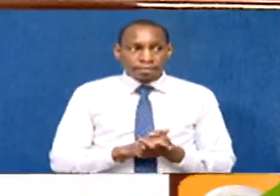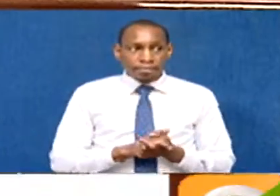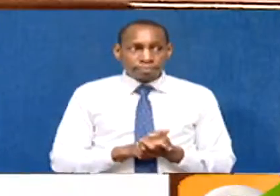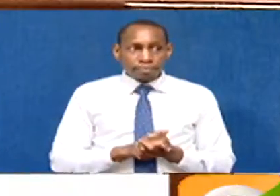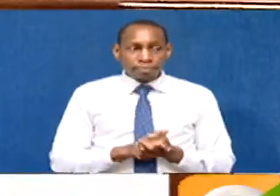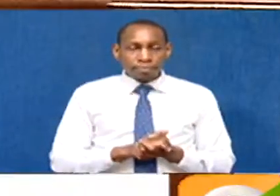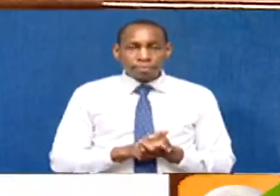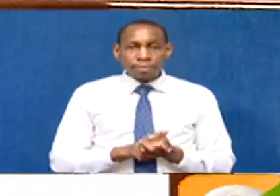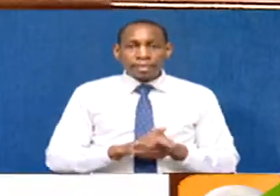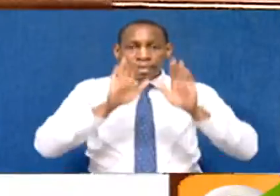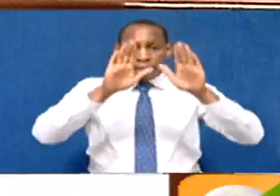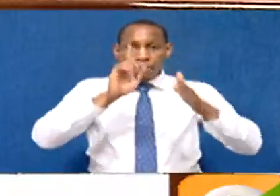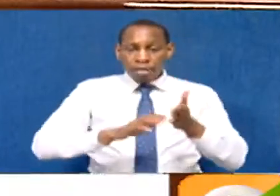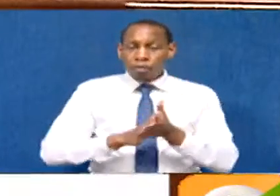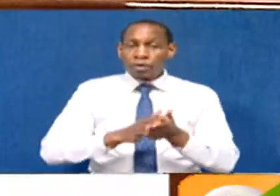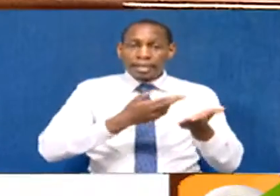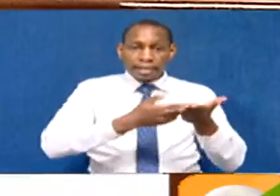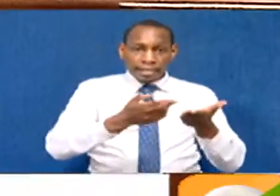use it, go out there,